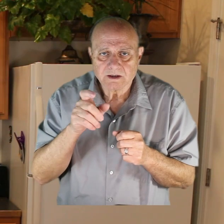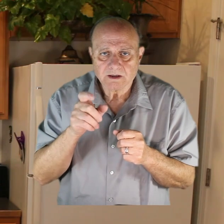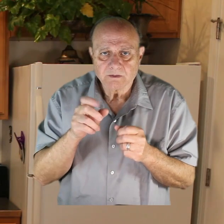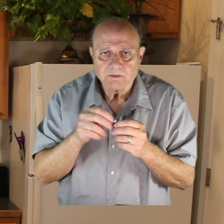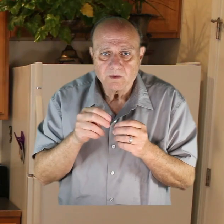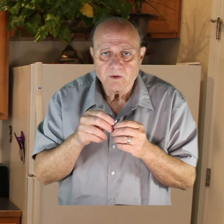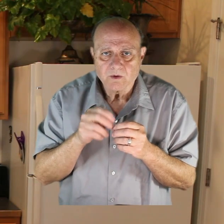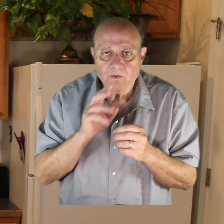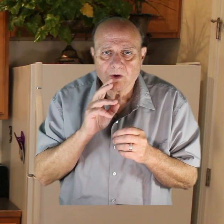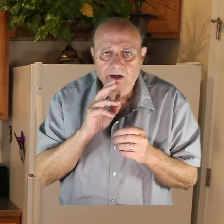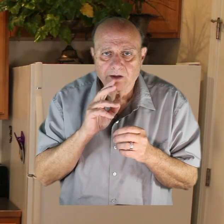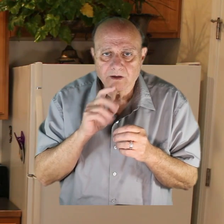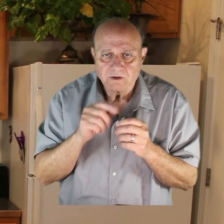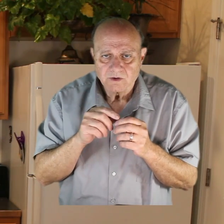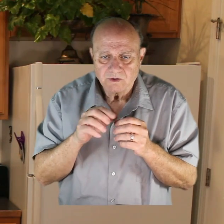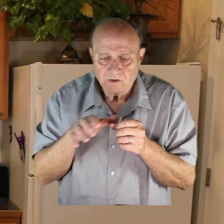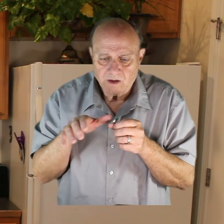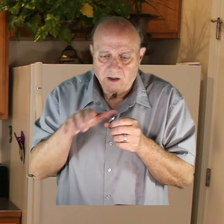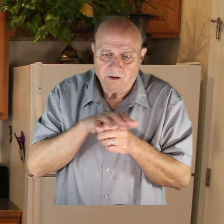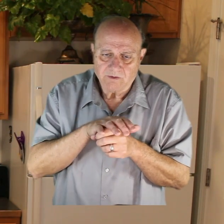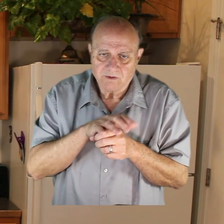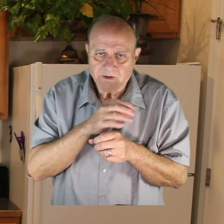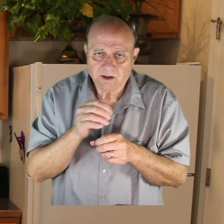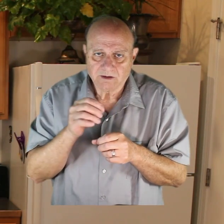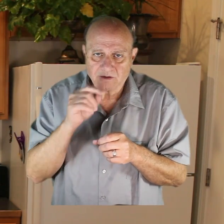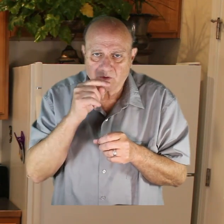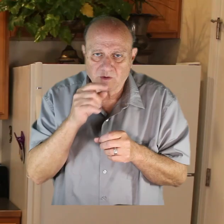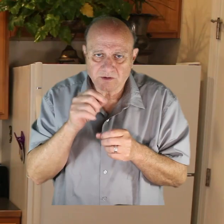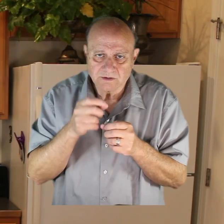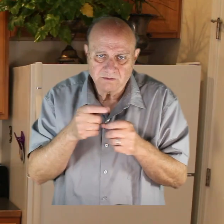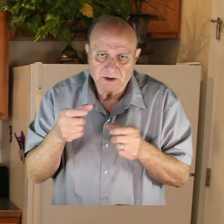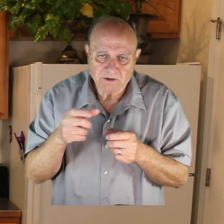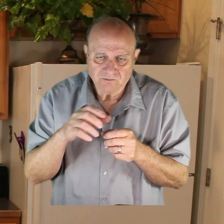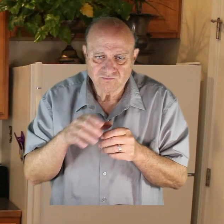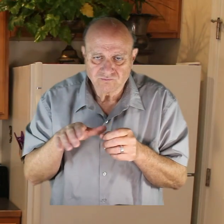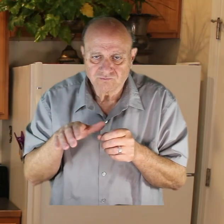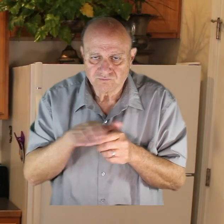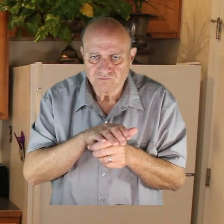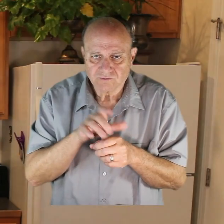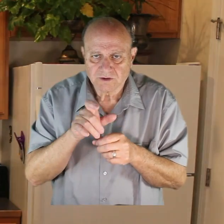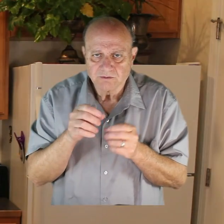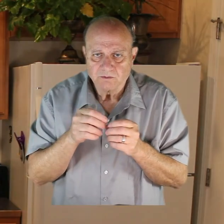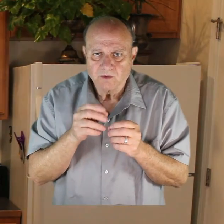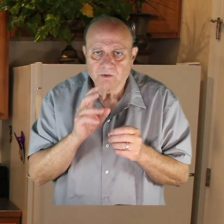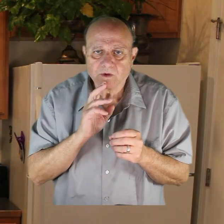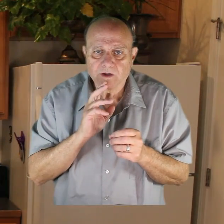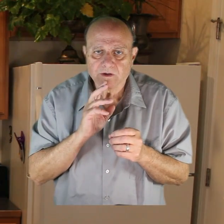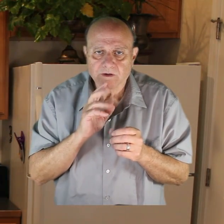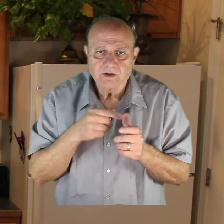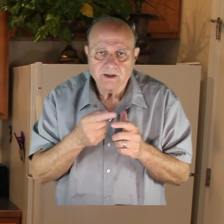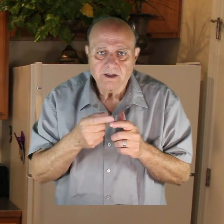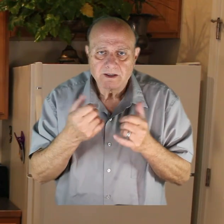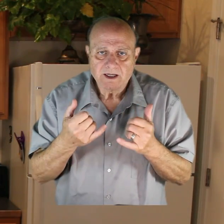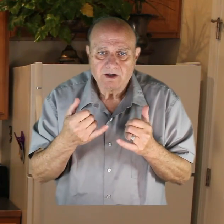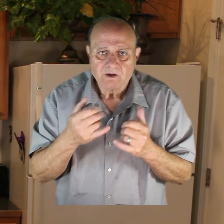I've been very careful with how much I've added, and obviously the corn is larger. And this will take about 3